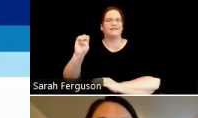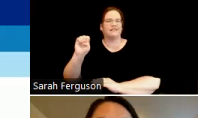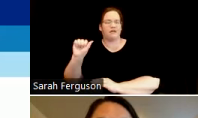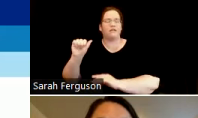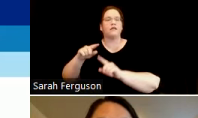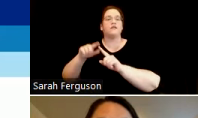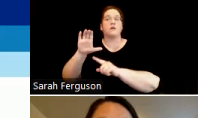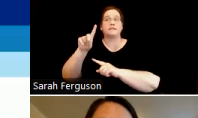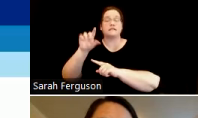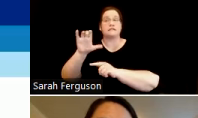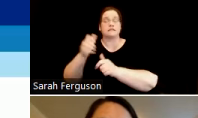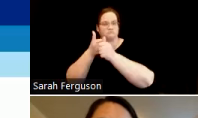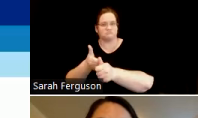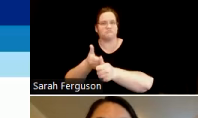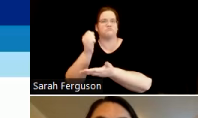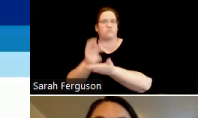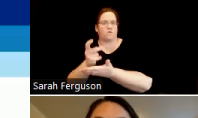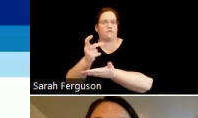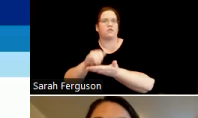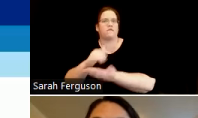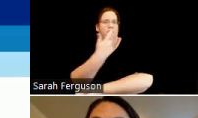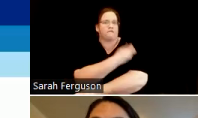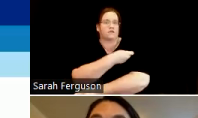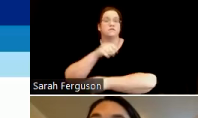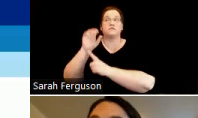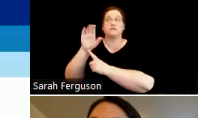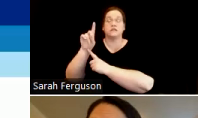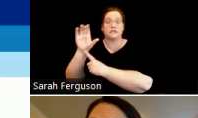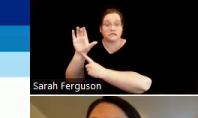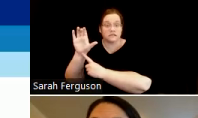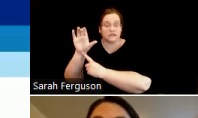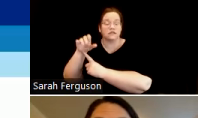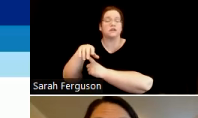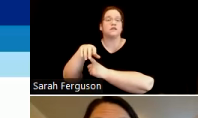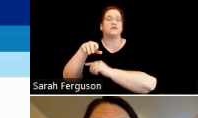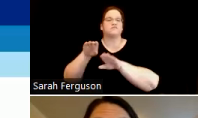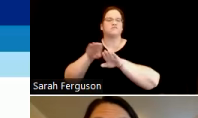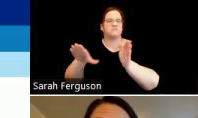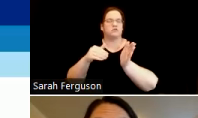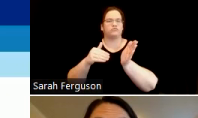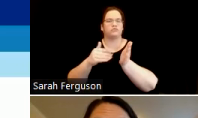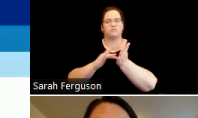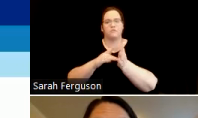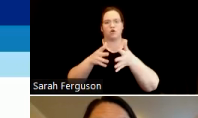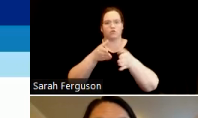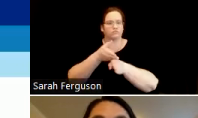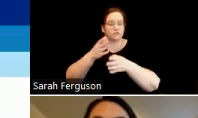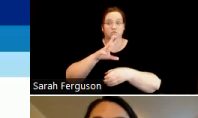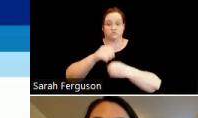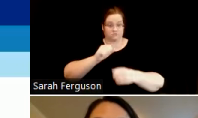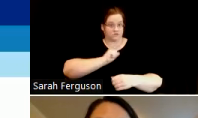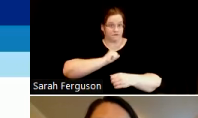CDC following that approval of the vaccine, the CDC and pediatric medical professionals, including